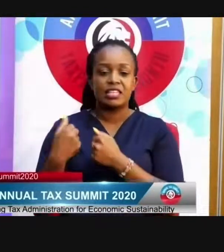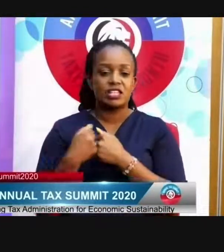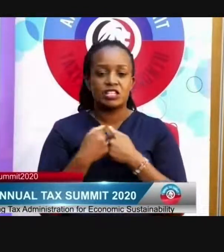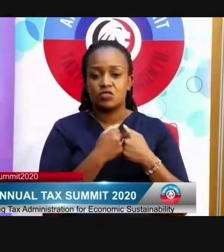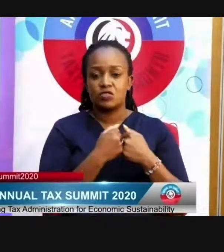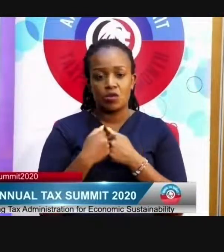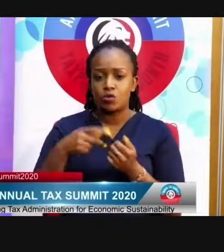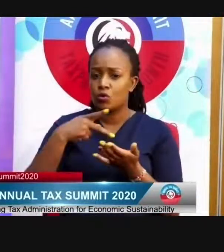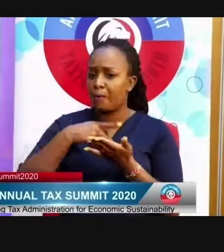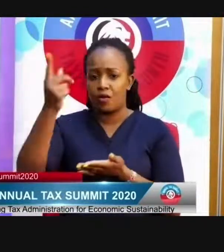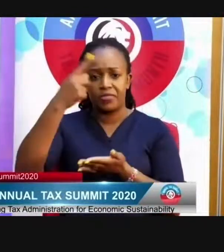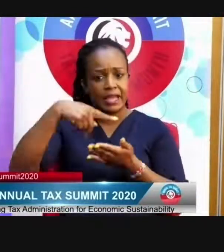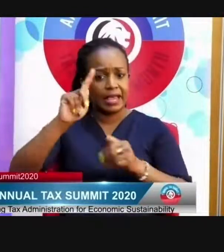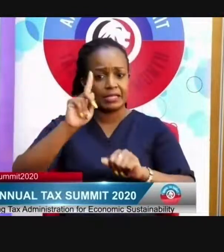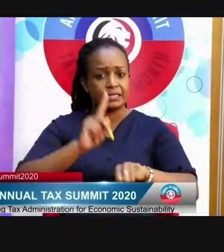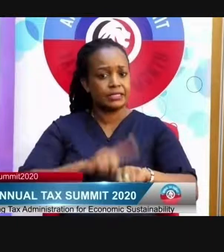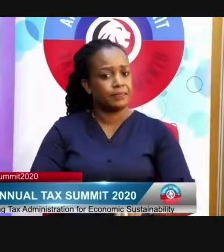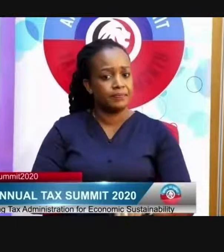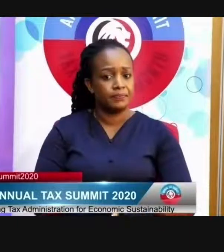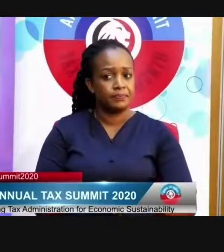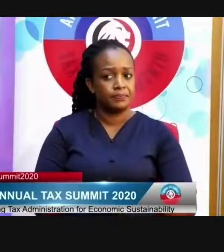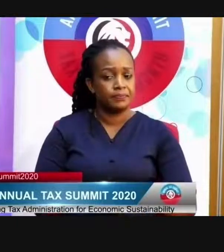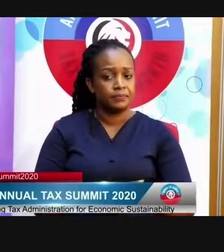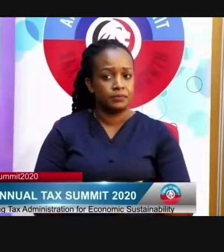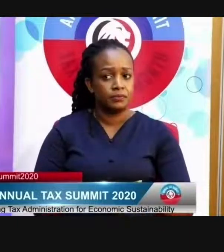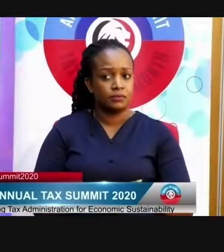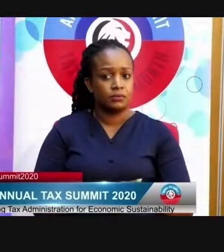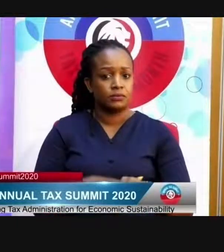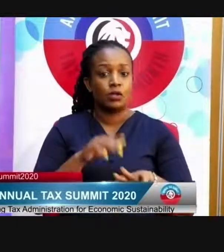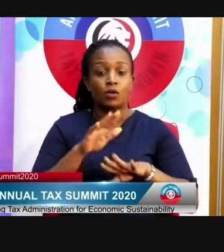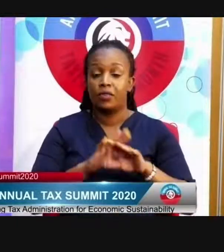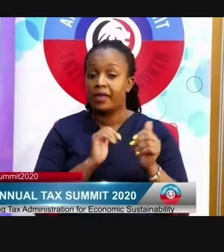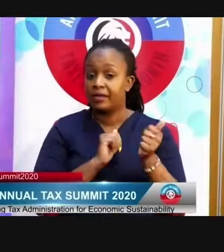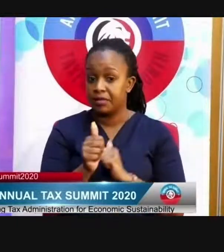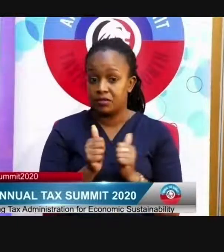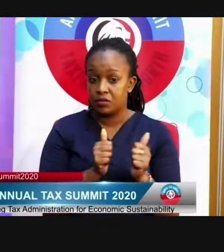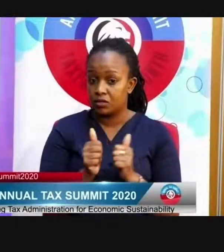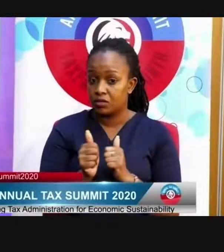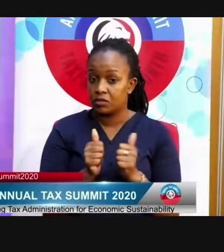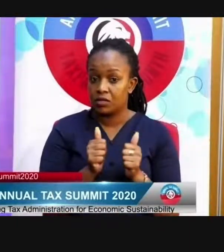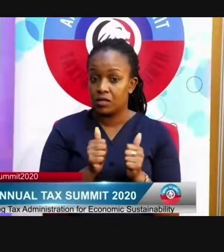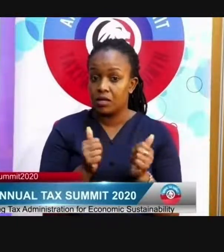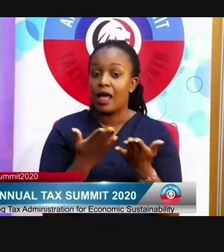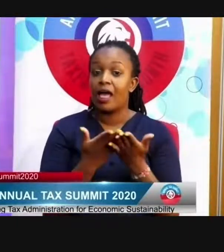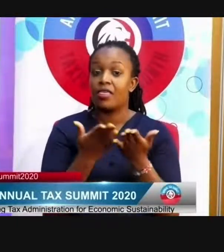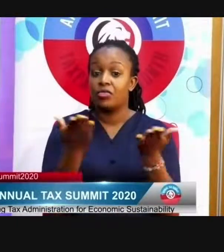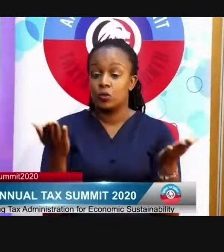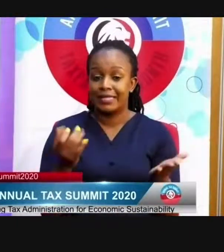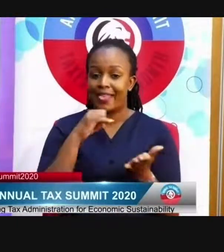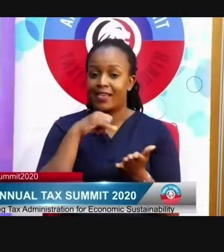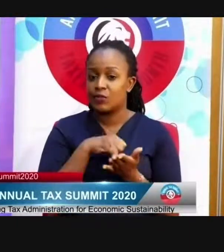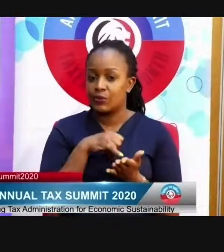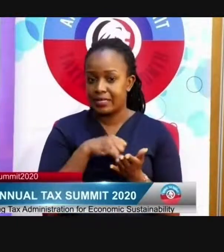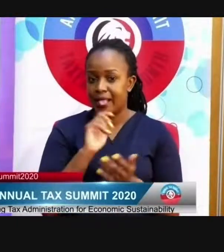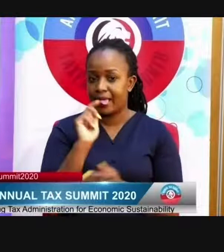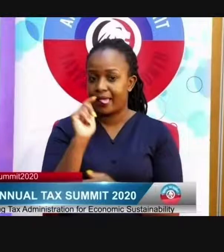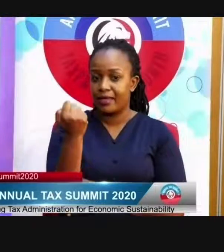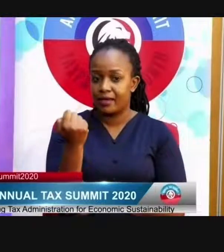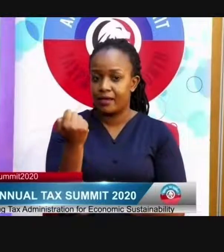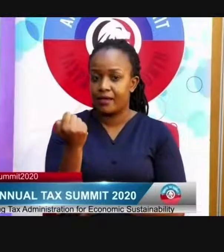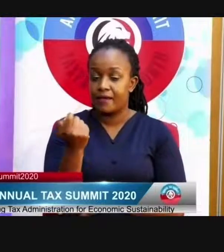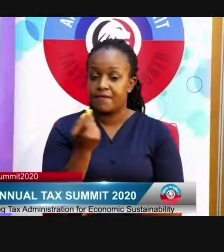was almost impossible to keep the revenue administration going. But those, including Kenya and a few countries